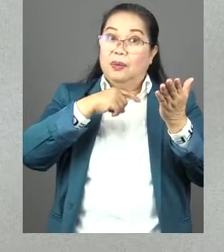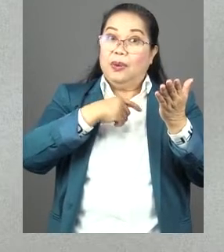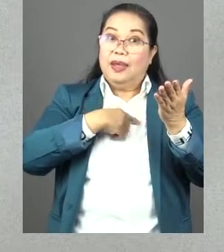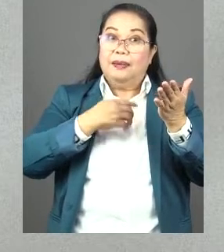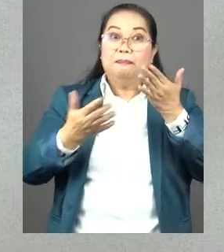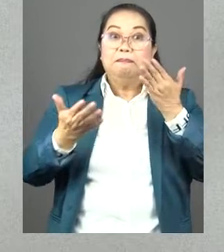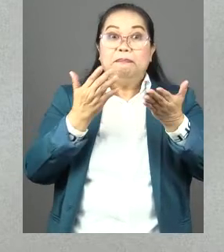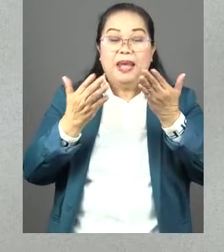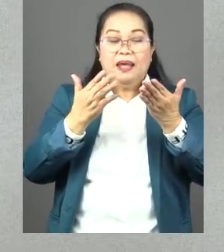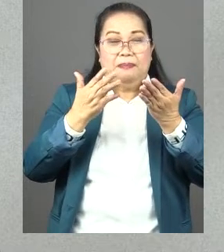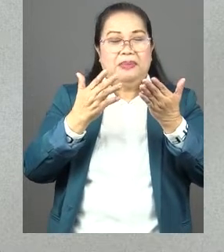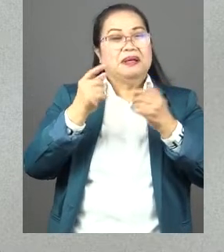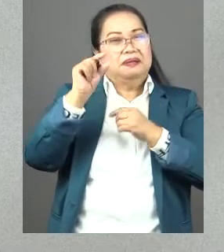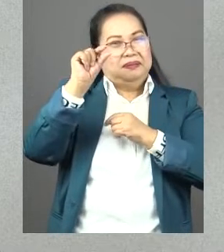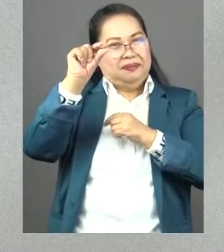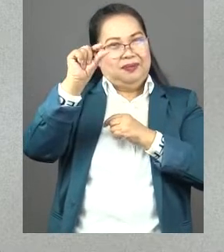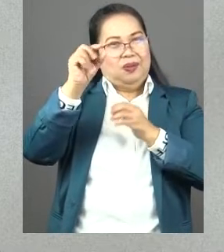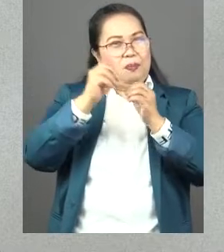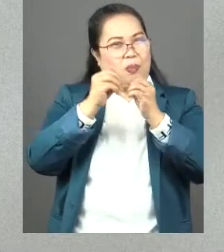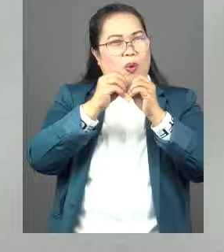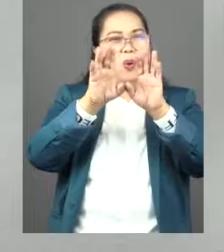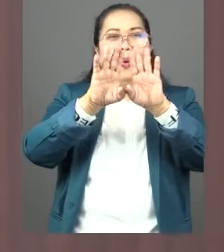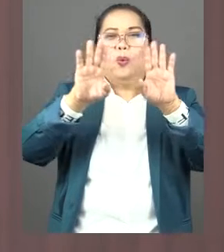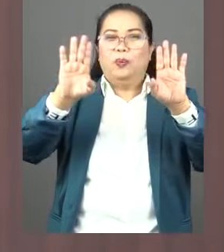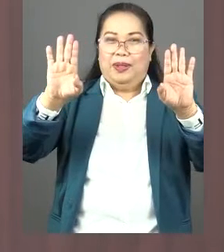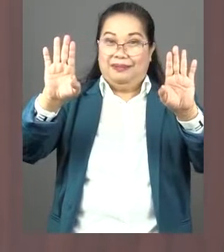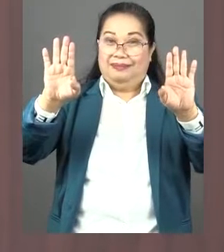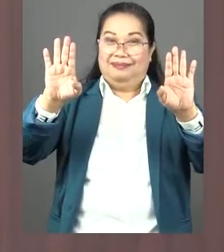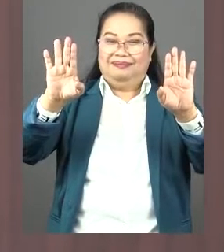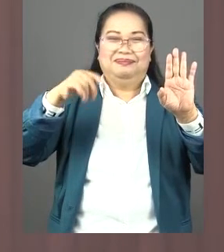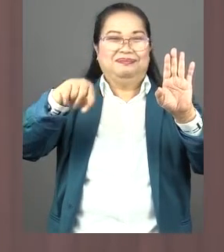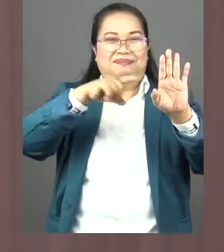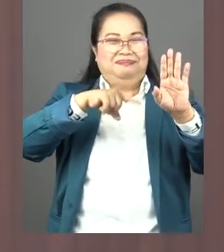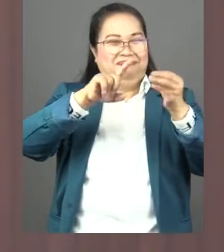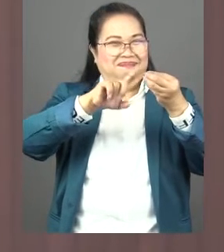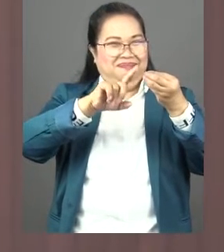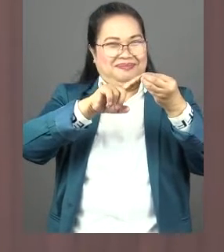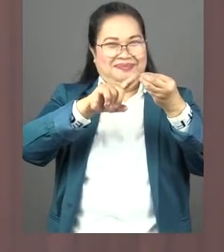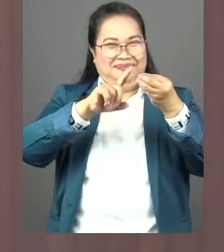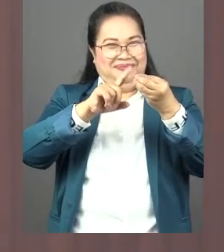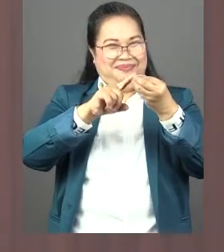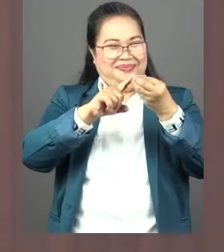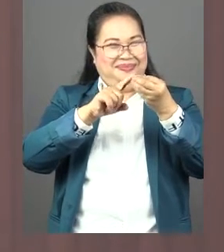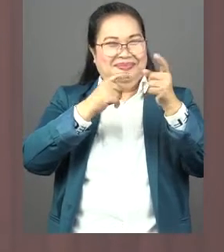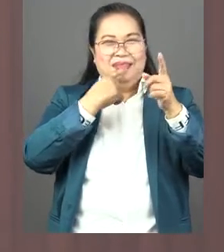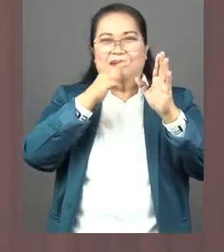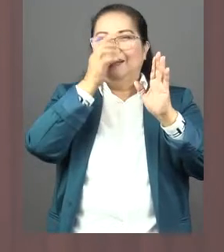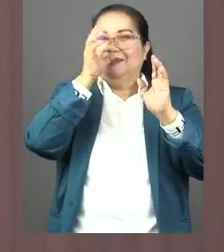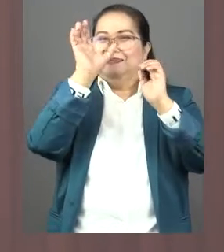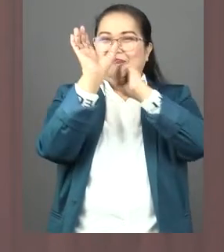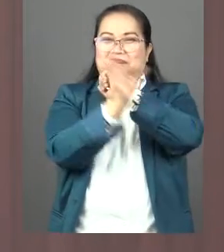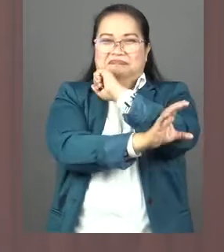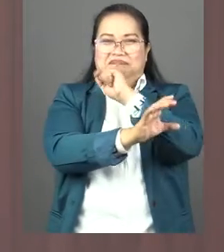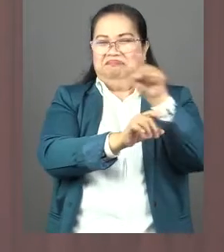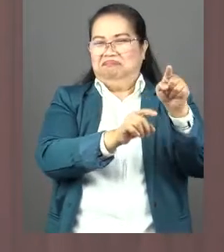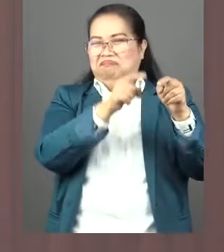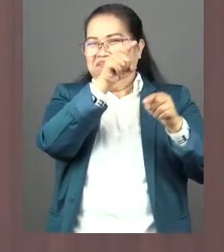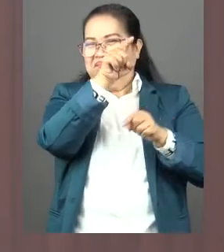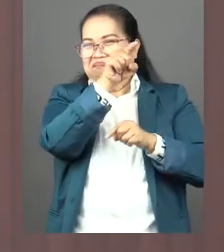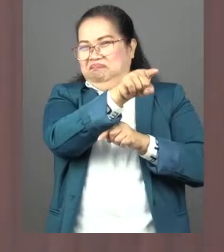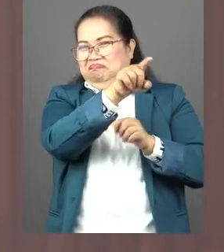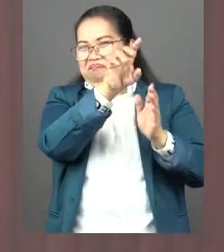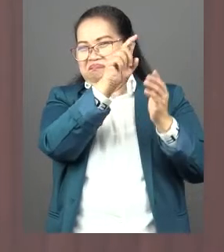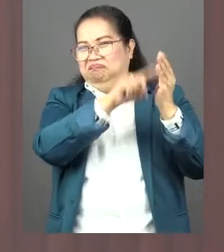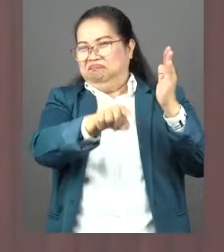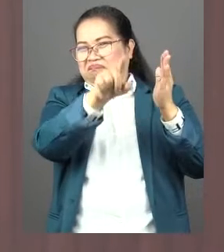perhaps a little bit more open to this, we sometimes have a tendency to condemn our fundamentalist brothers